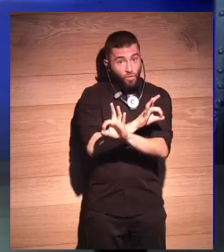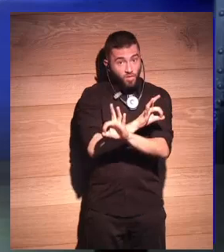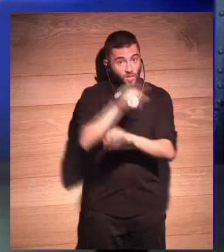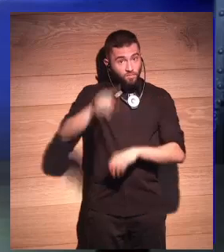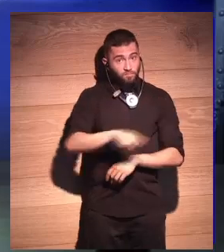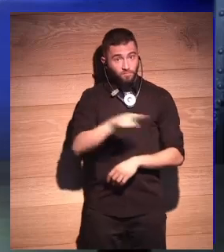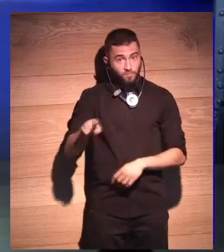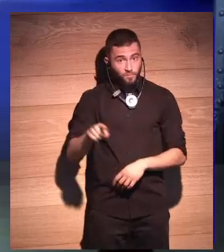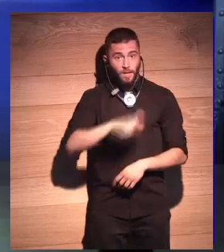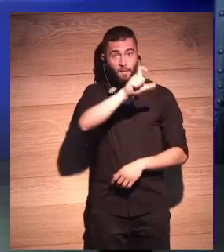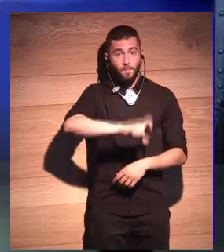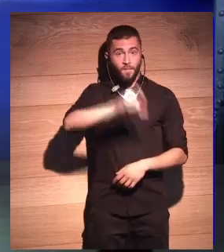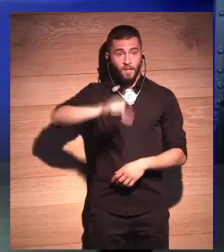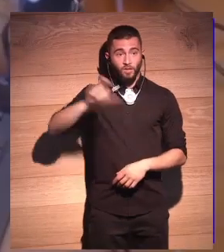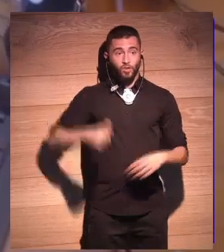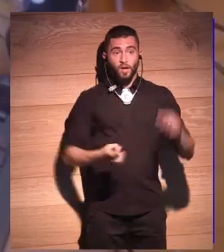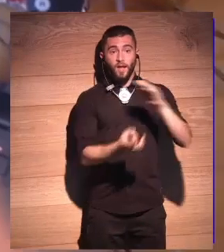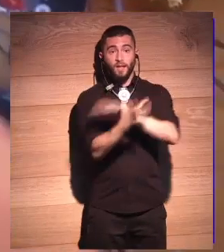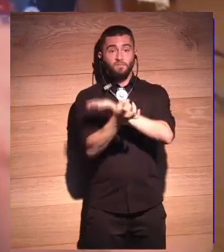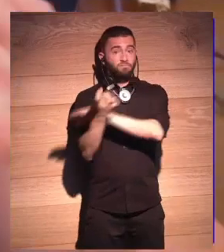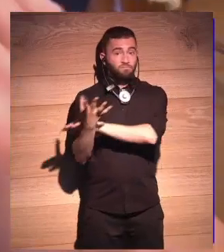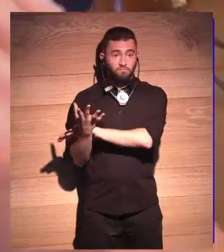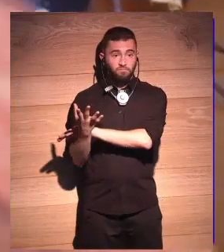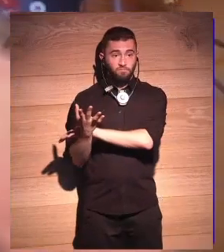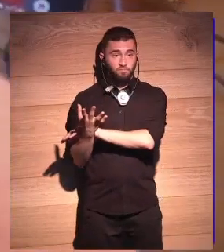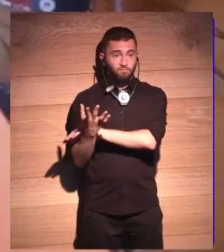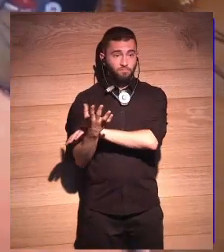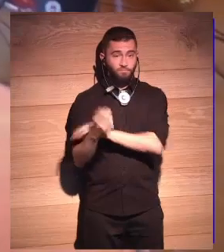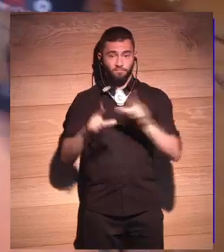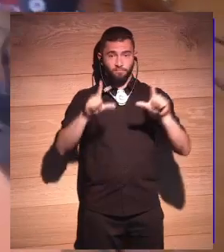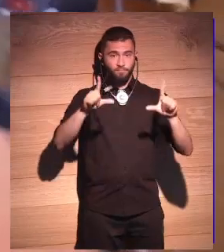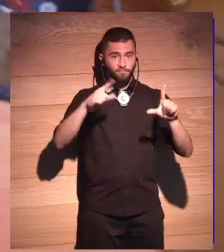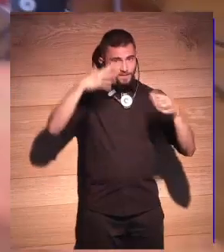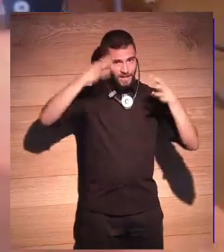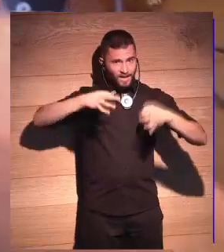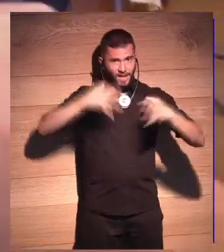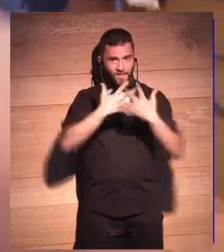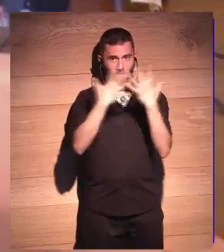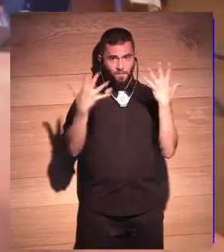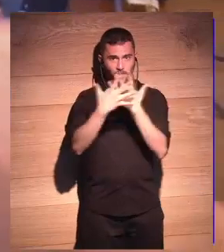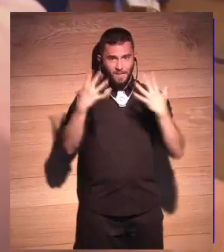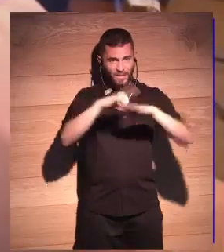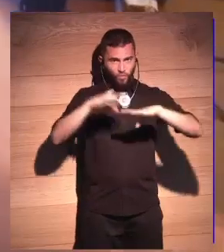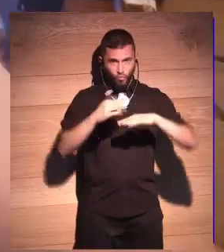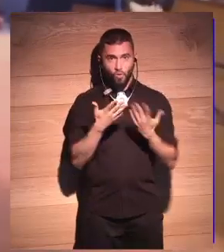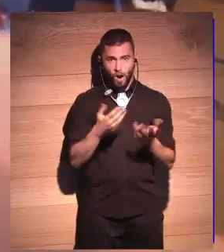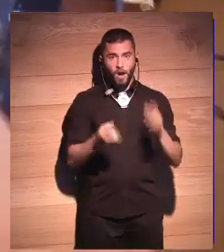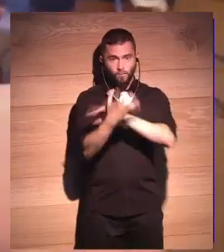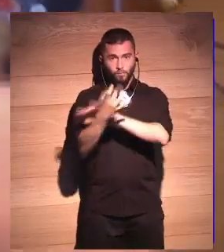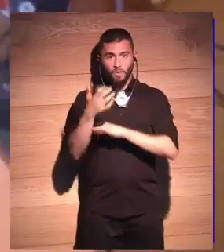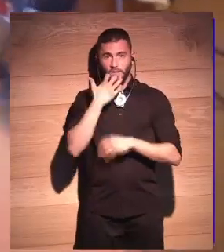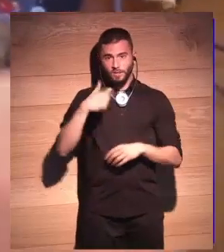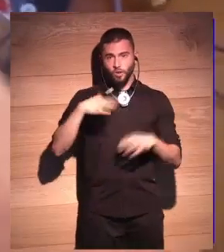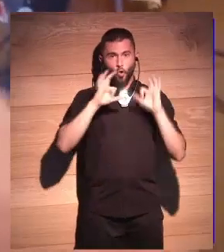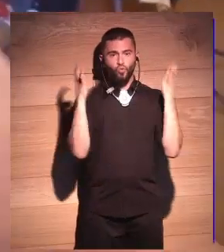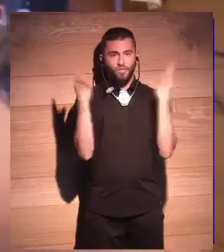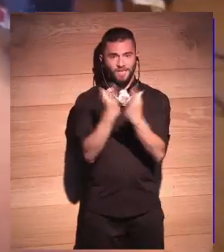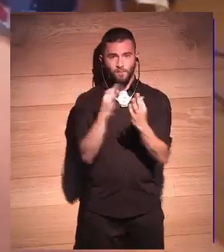producing mixed reality user interfaces. So if I'm Samsung and I make mobile phones, or I